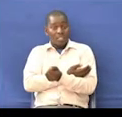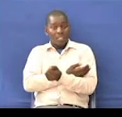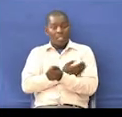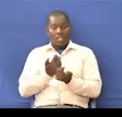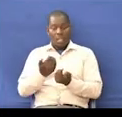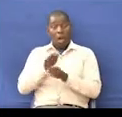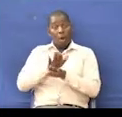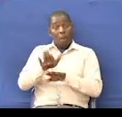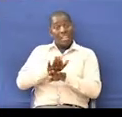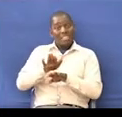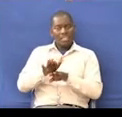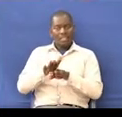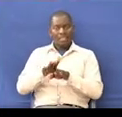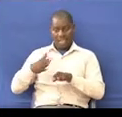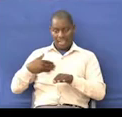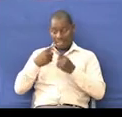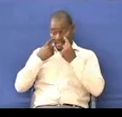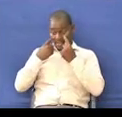compressing, let us see.